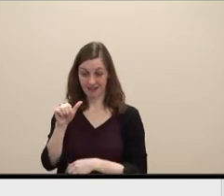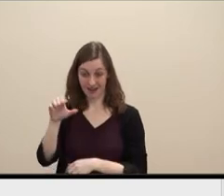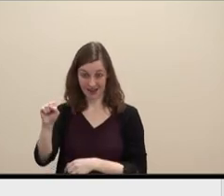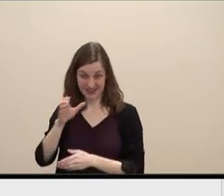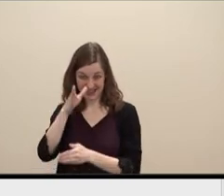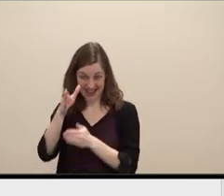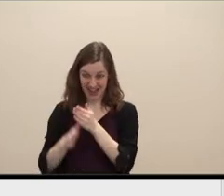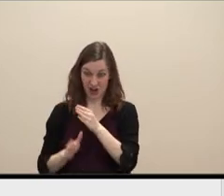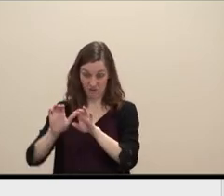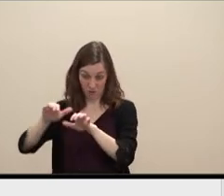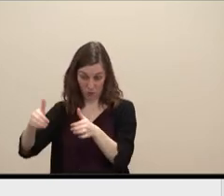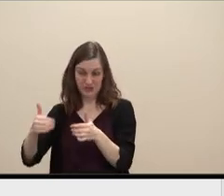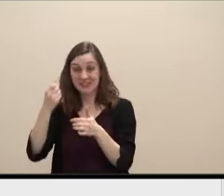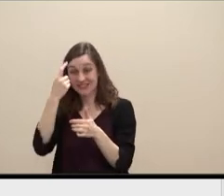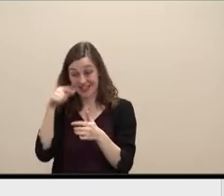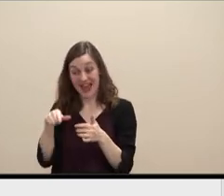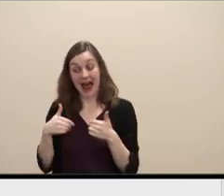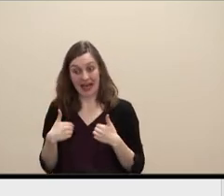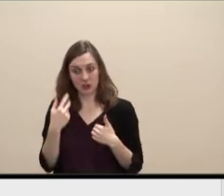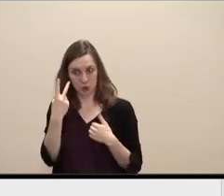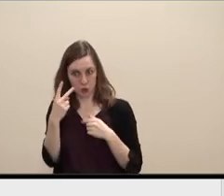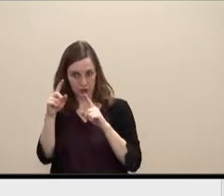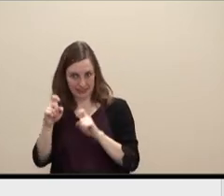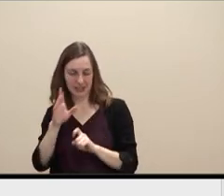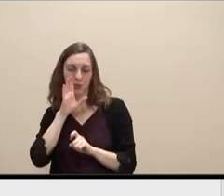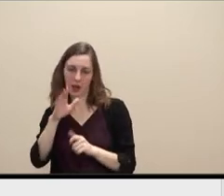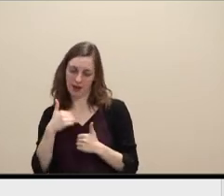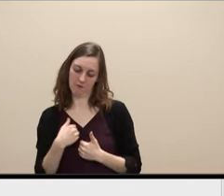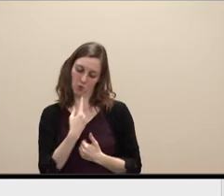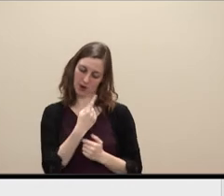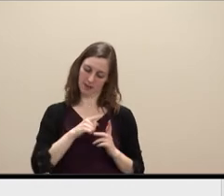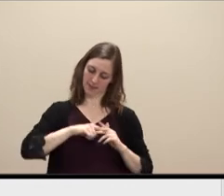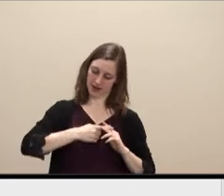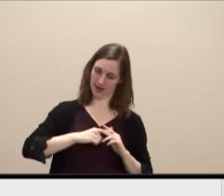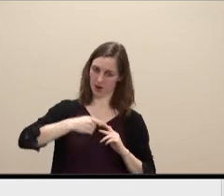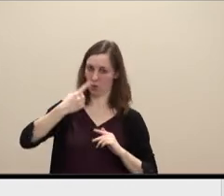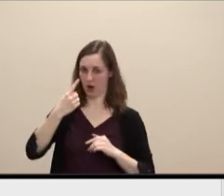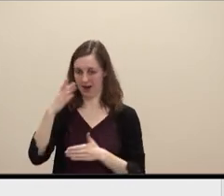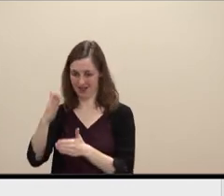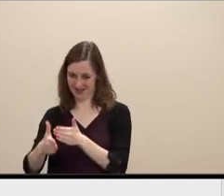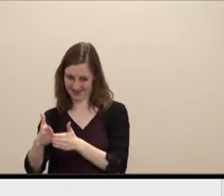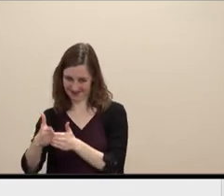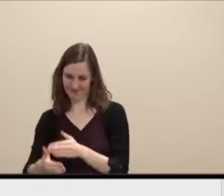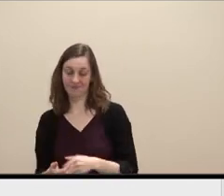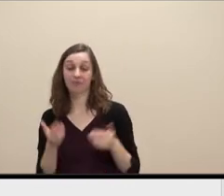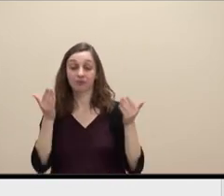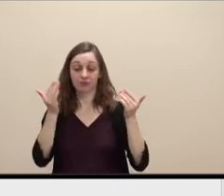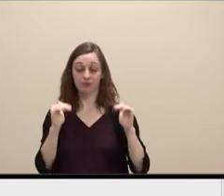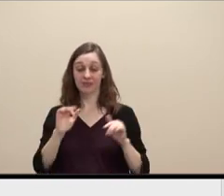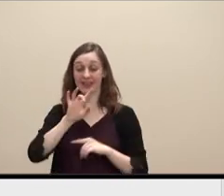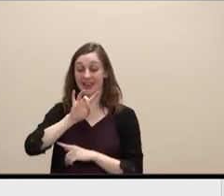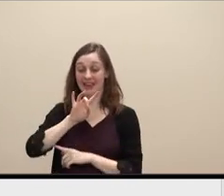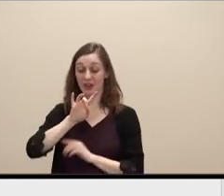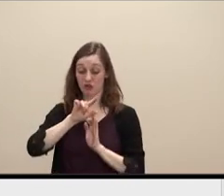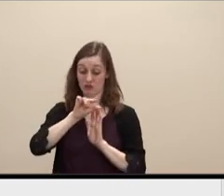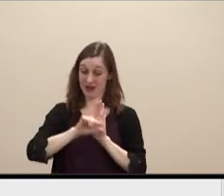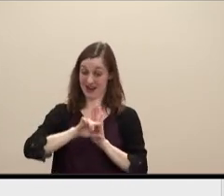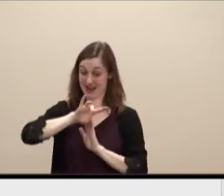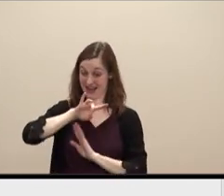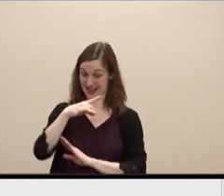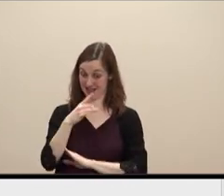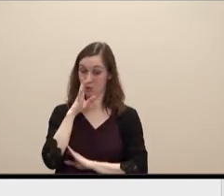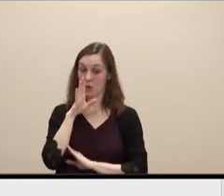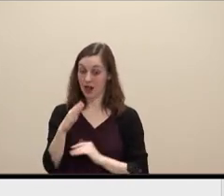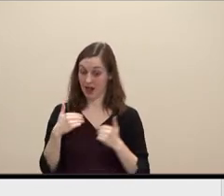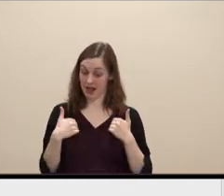two SAVAS tests, and we'll use one at the beginning of the year and one at the end of the year. And in eighth grade, we'll have a release star